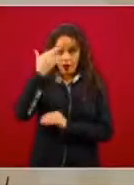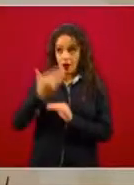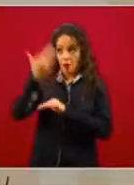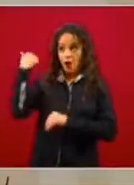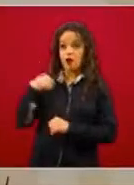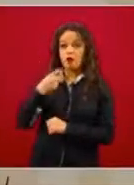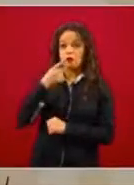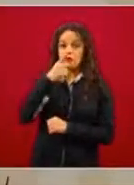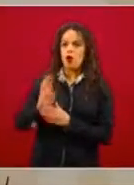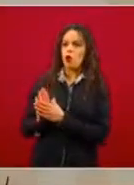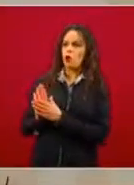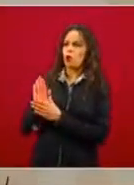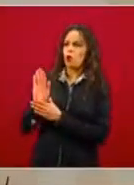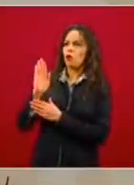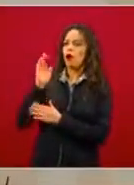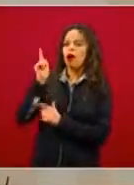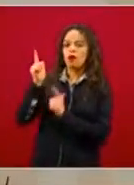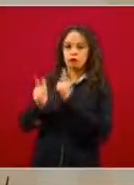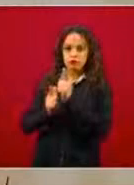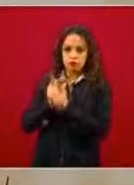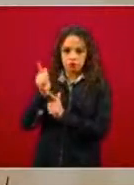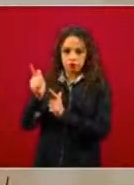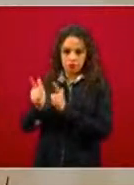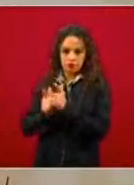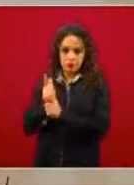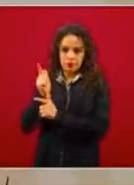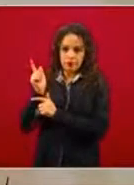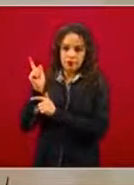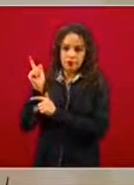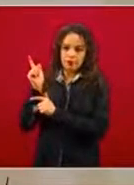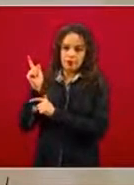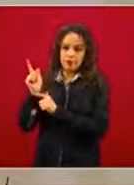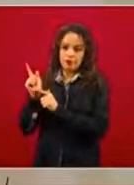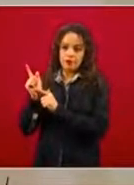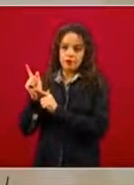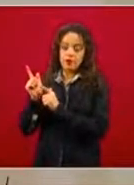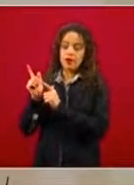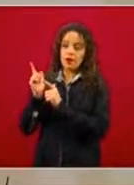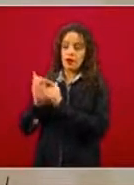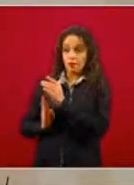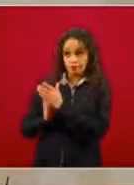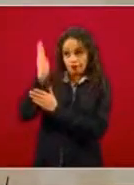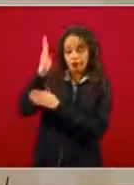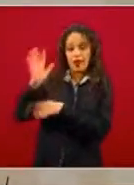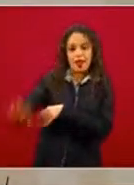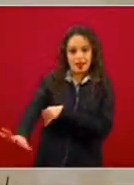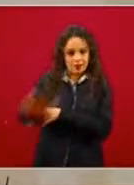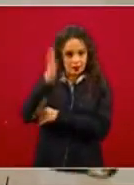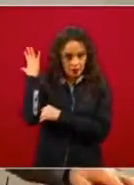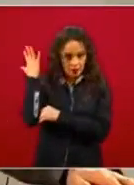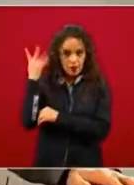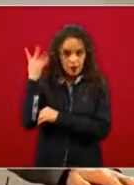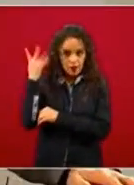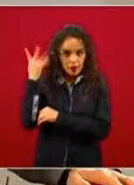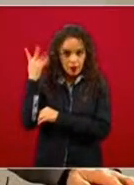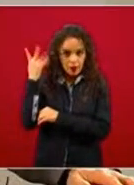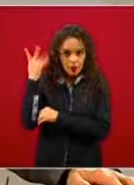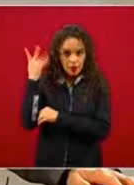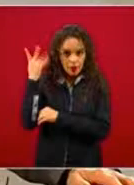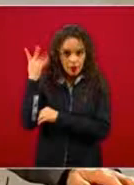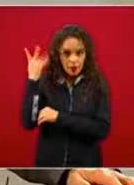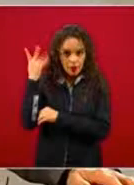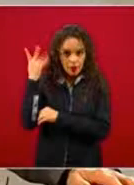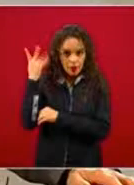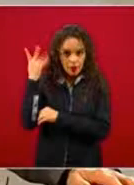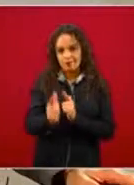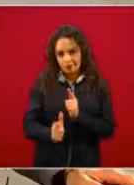The decrease tends to be slower than the increase. And so the increase gets